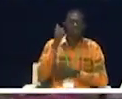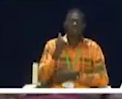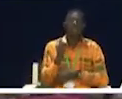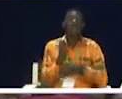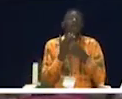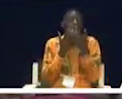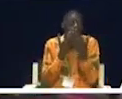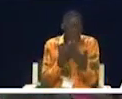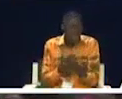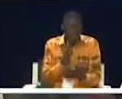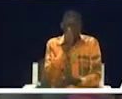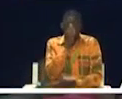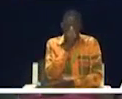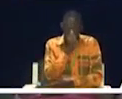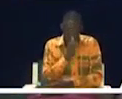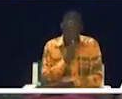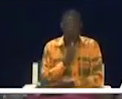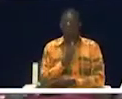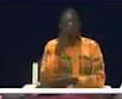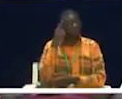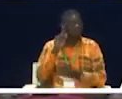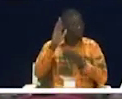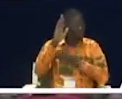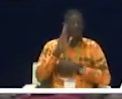Wait for God, then you understand God. Wait on God.